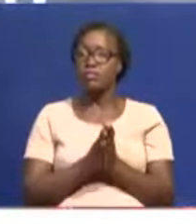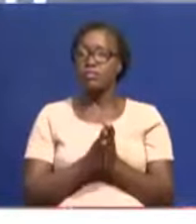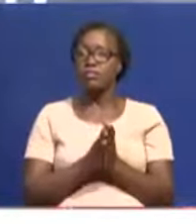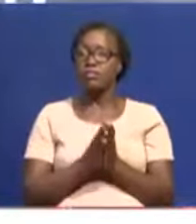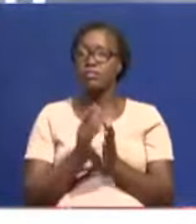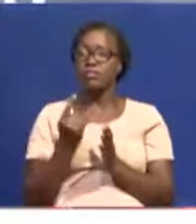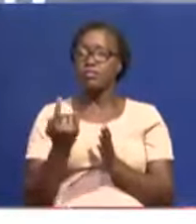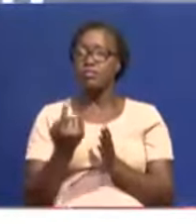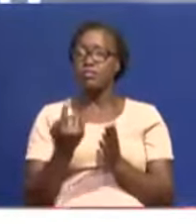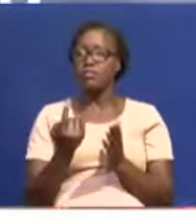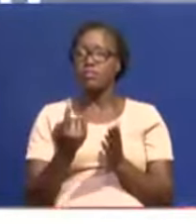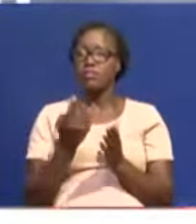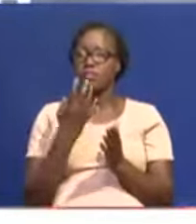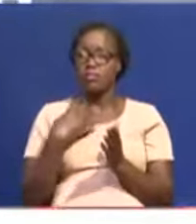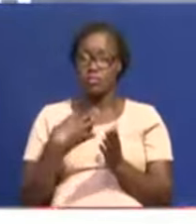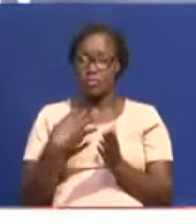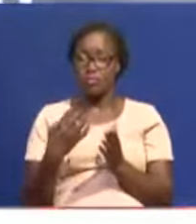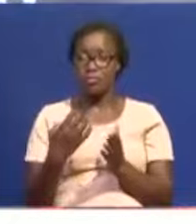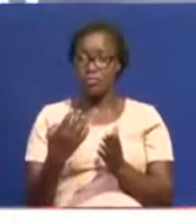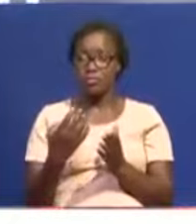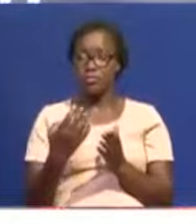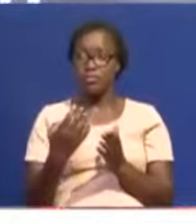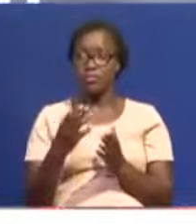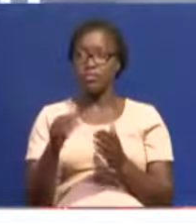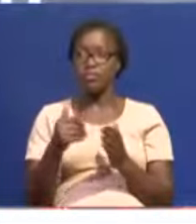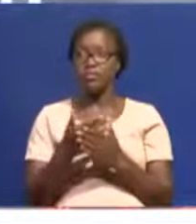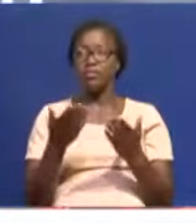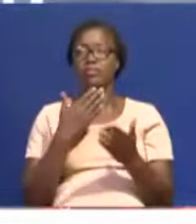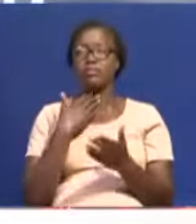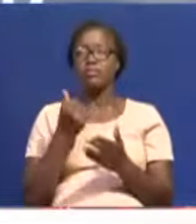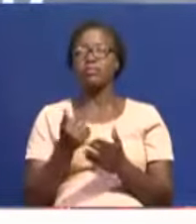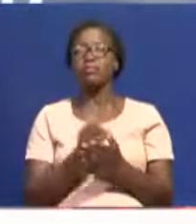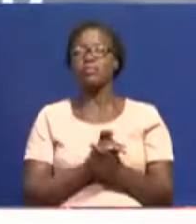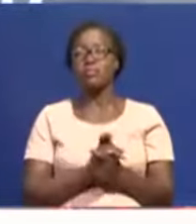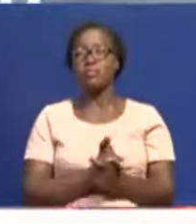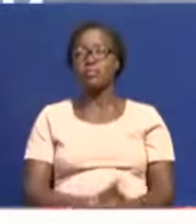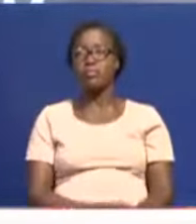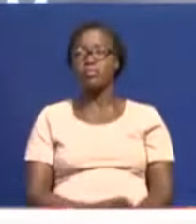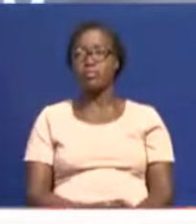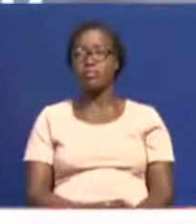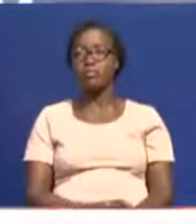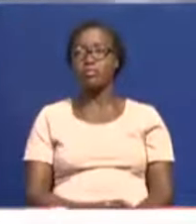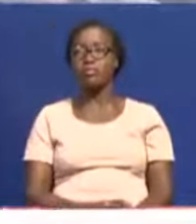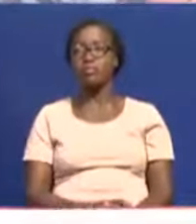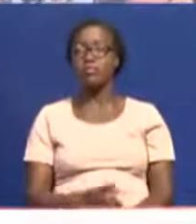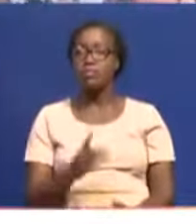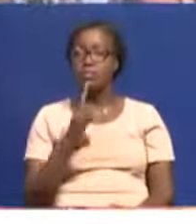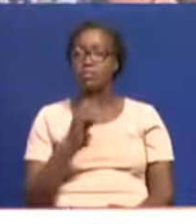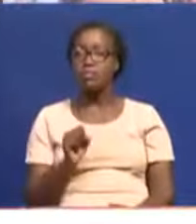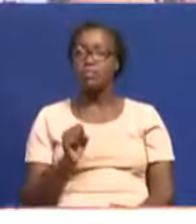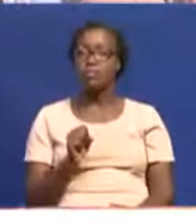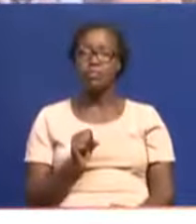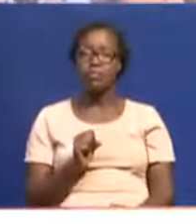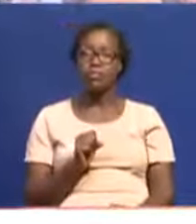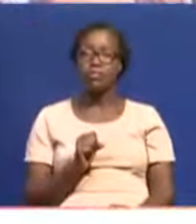plate. Na mali unataka kufika, unaweza fanya nini? Figa. Unaweza figa. So,